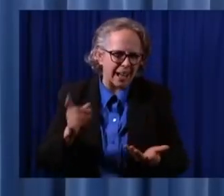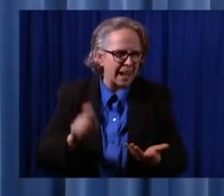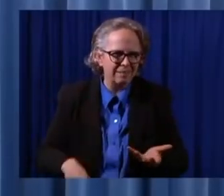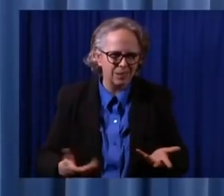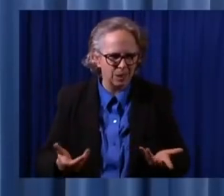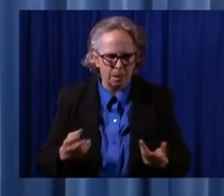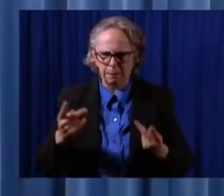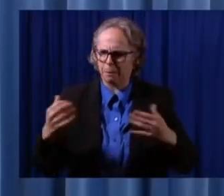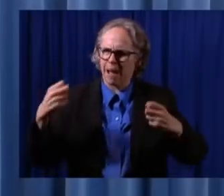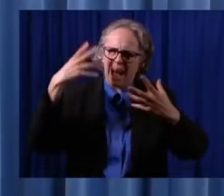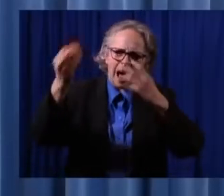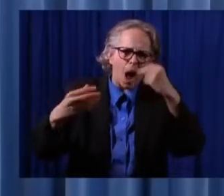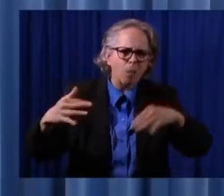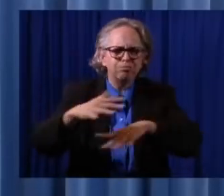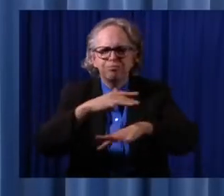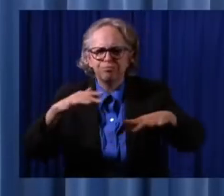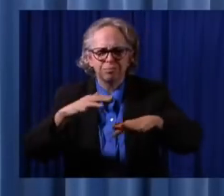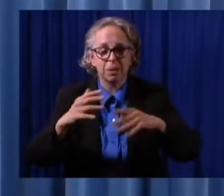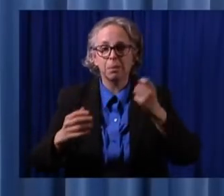these decisions,